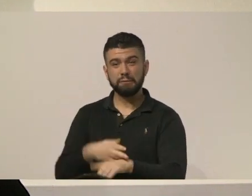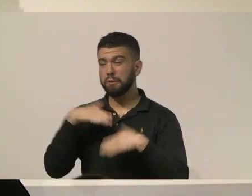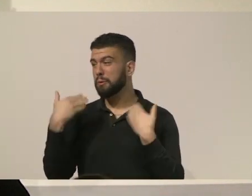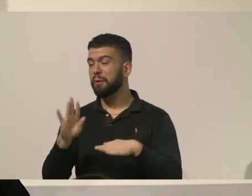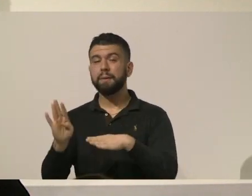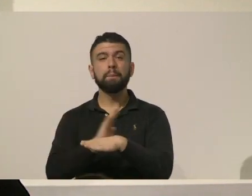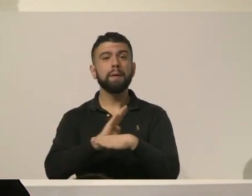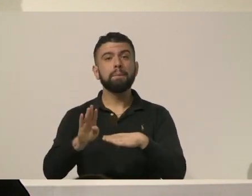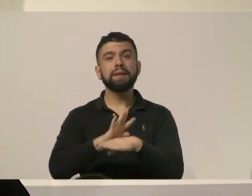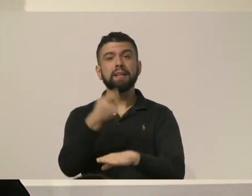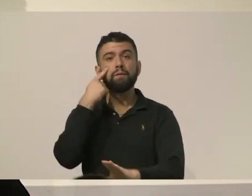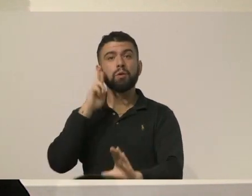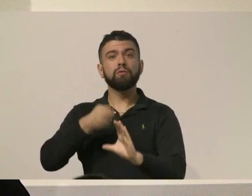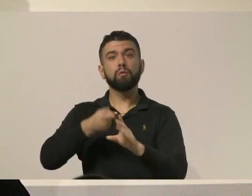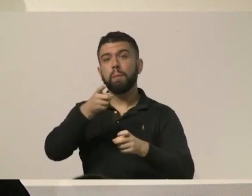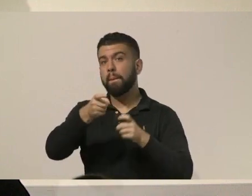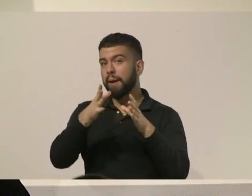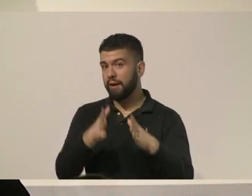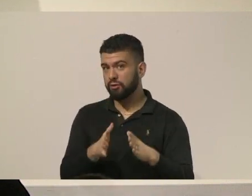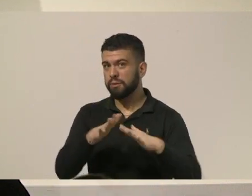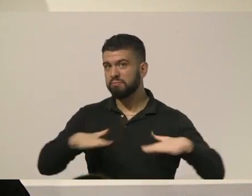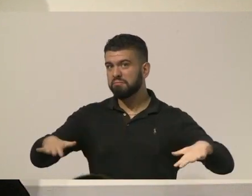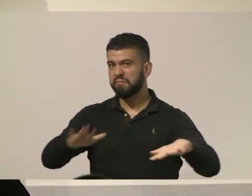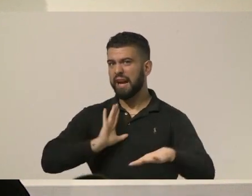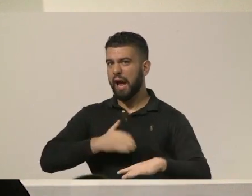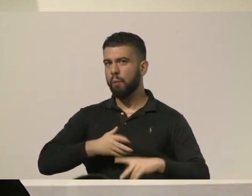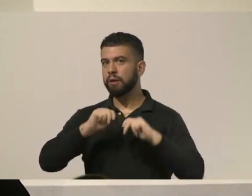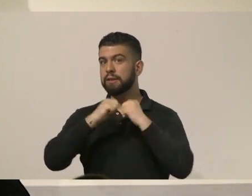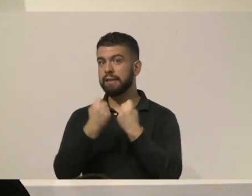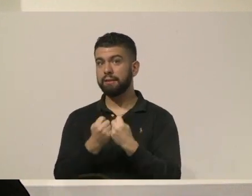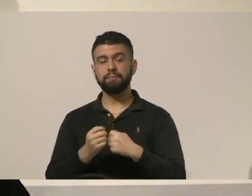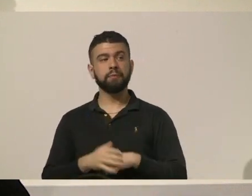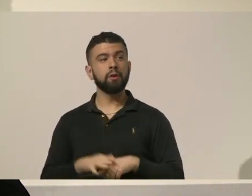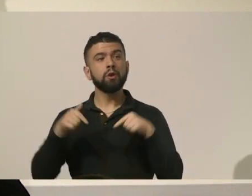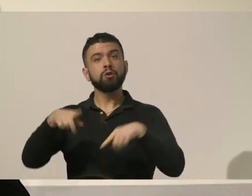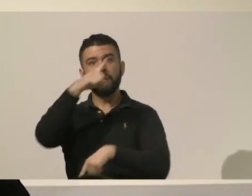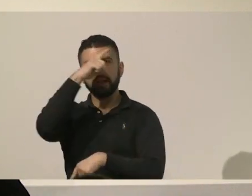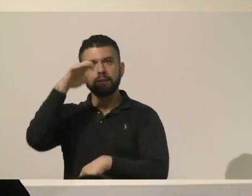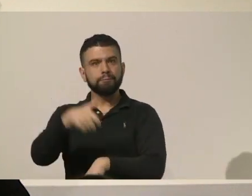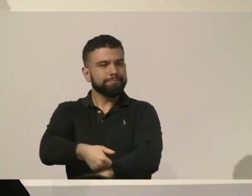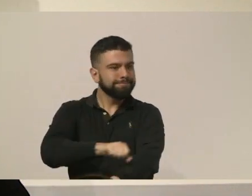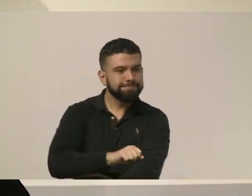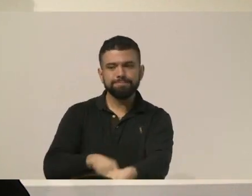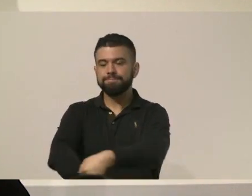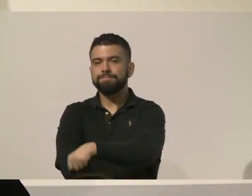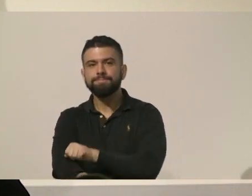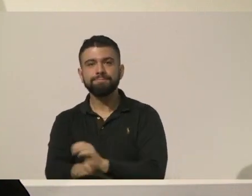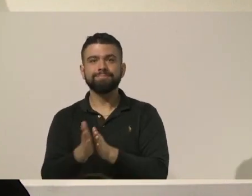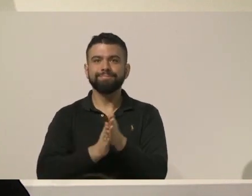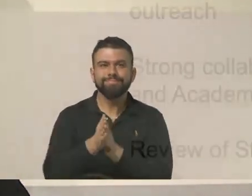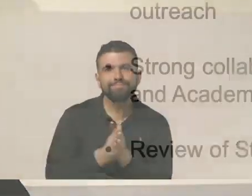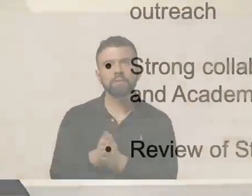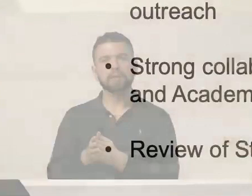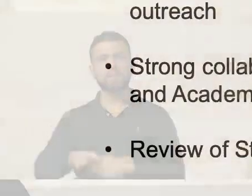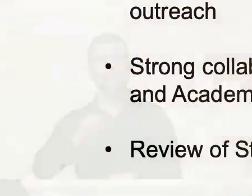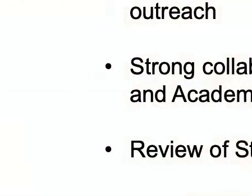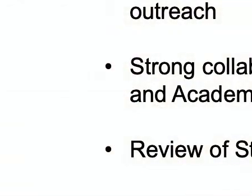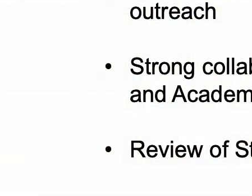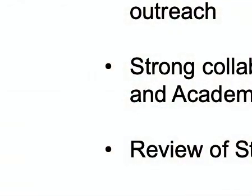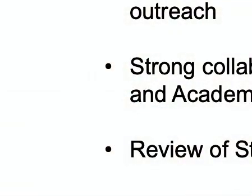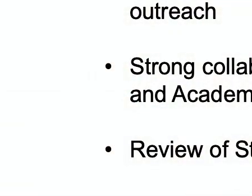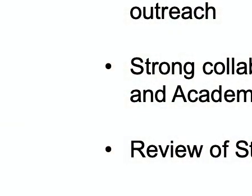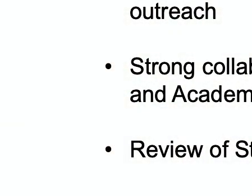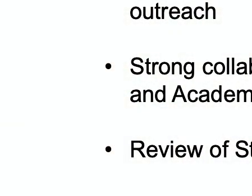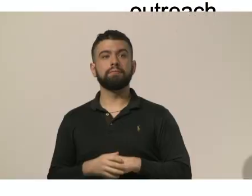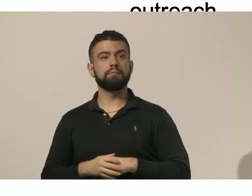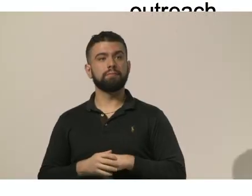enrollment management shop. This summer, the entire team rolled up their sleeves and we really kind of buckled down on really turning over every